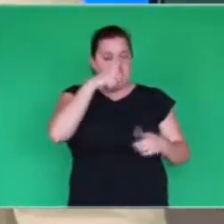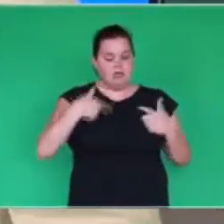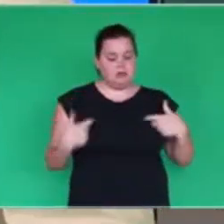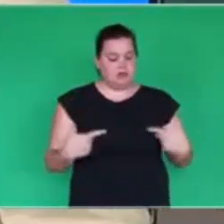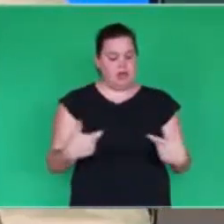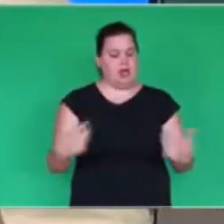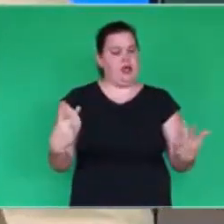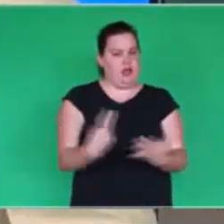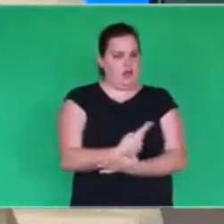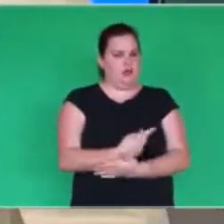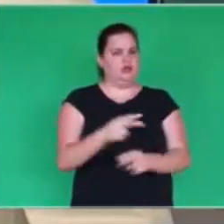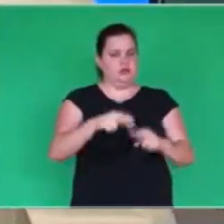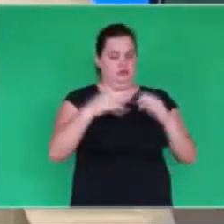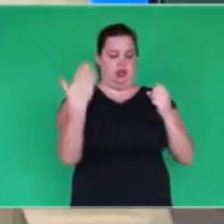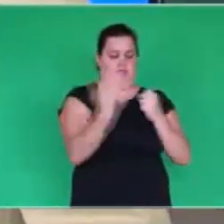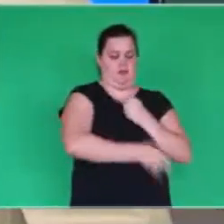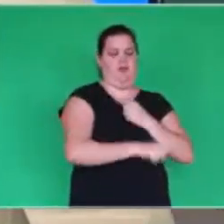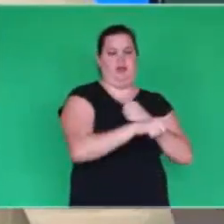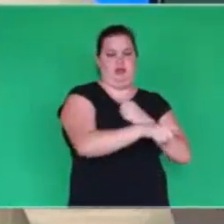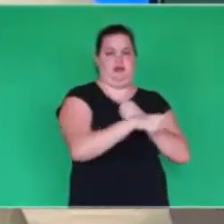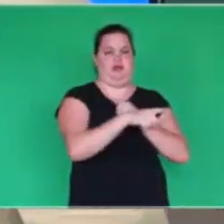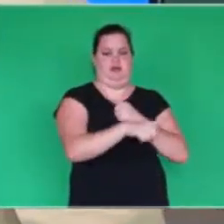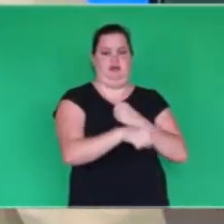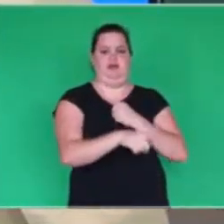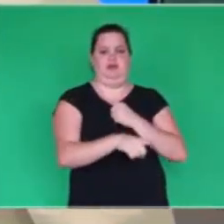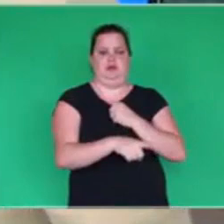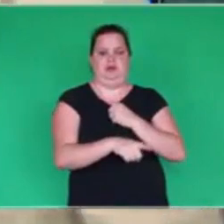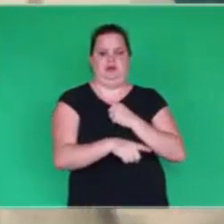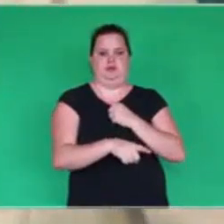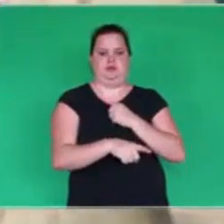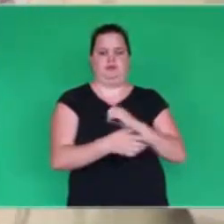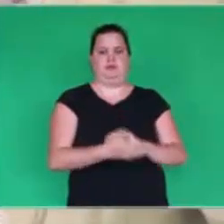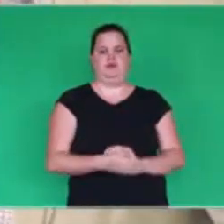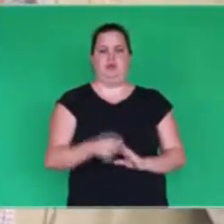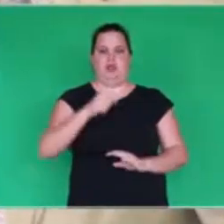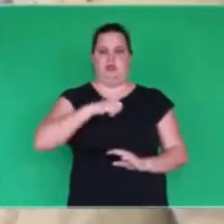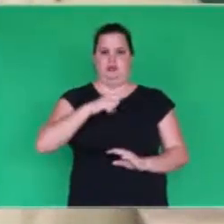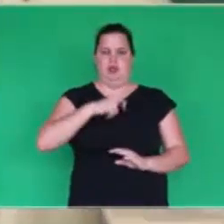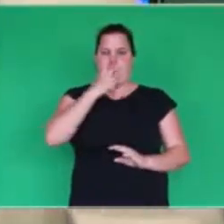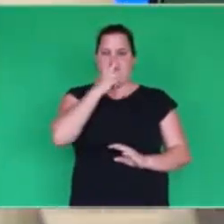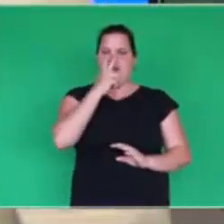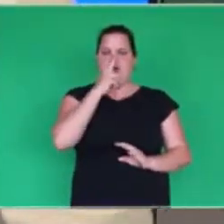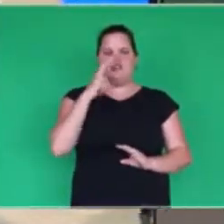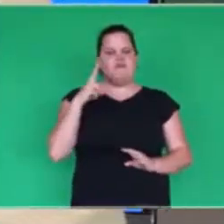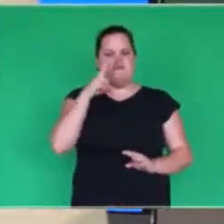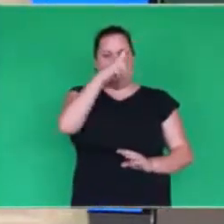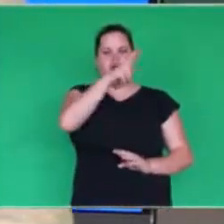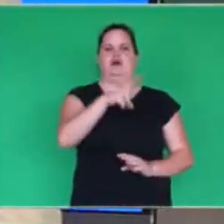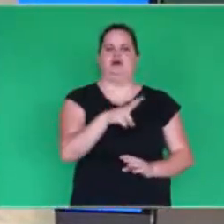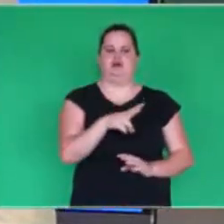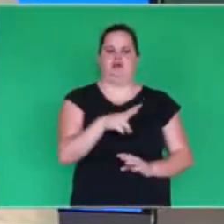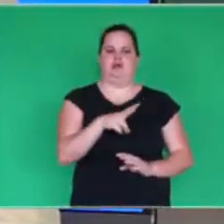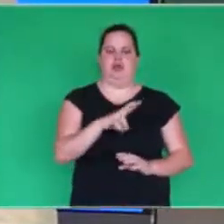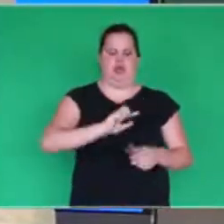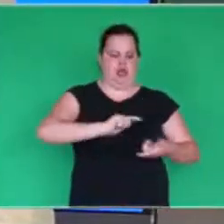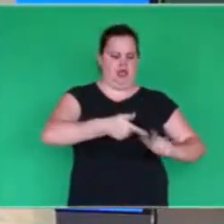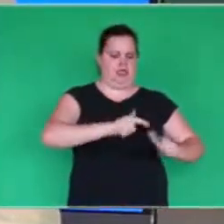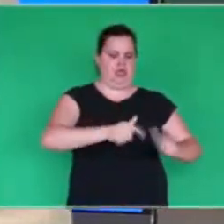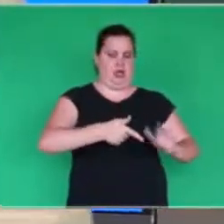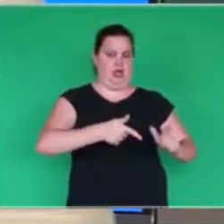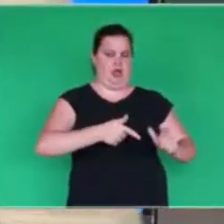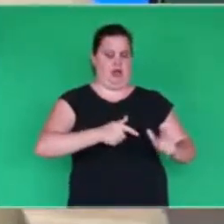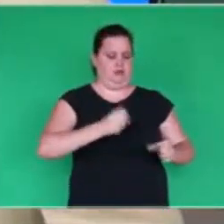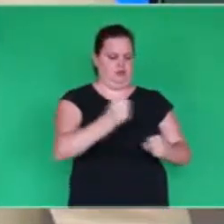of its heavy weapons to combat the enemies which try to traverse this region. So